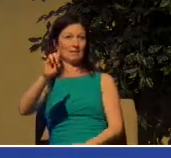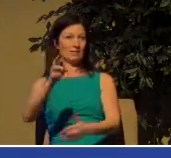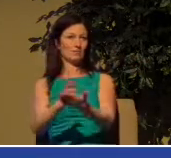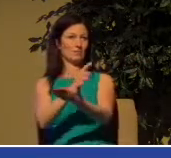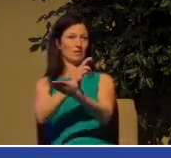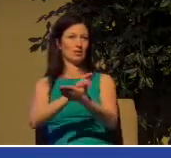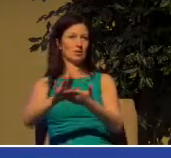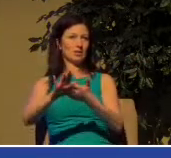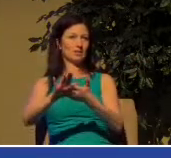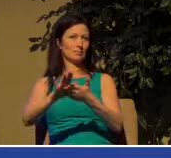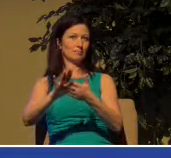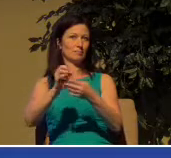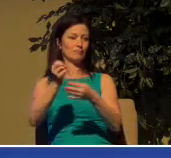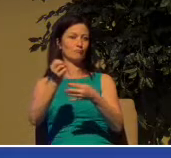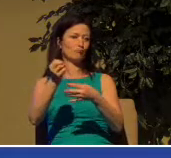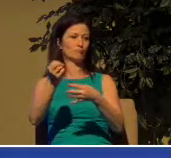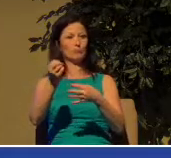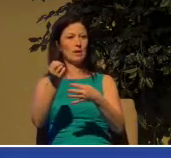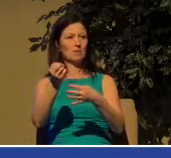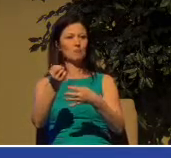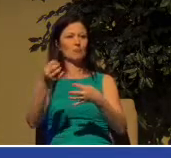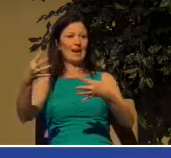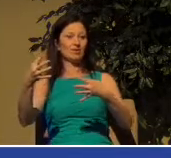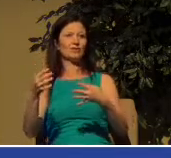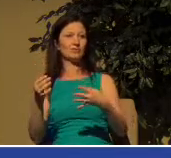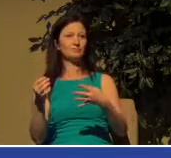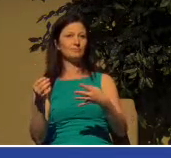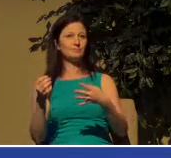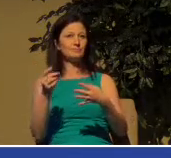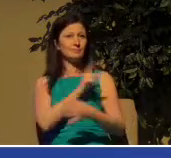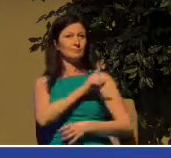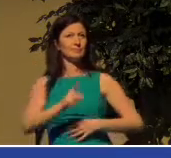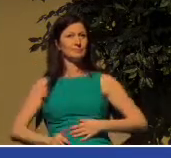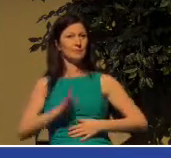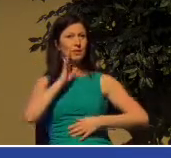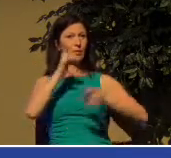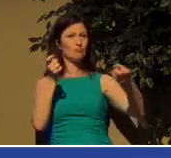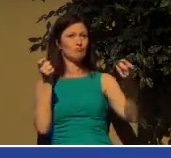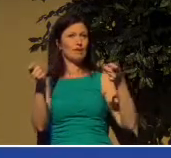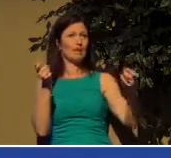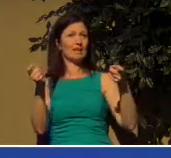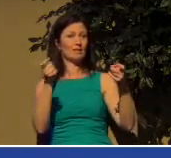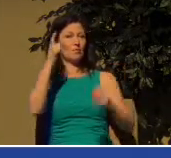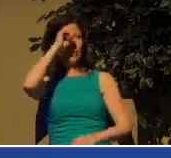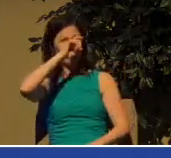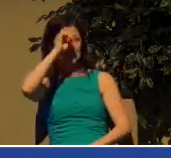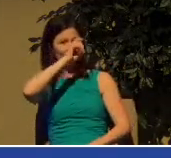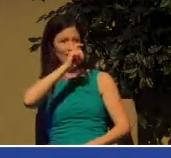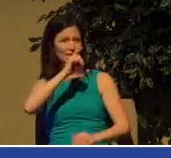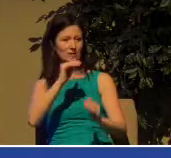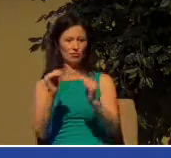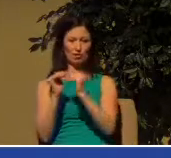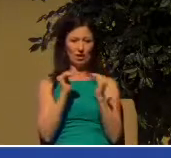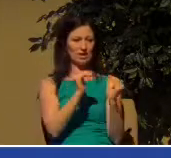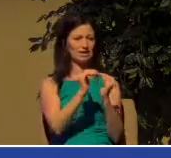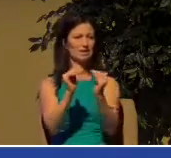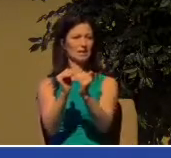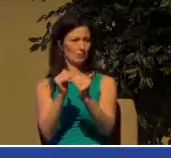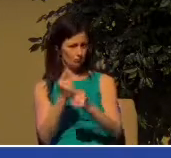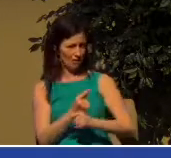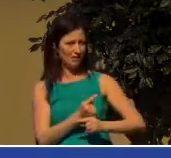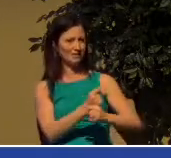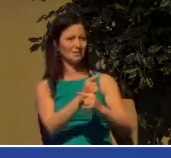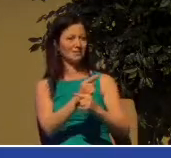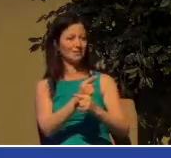king who will reign wisely and do what is just and right in the land. In his days, Judah will